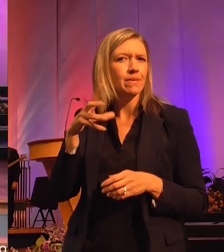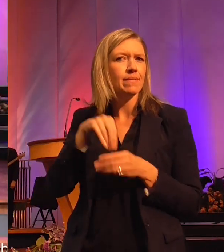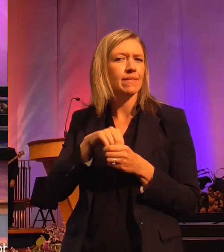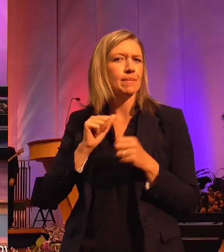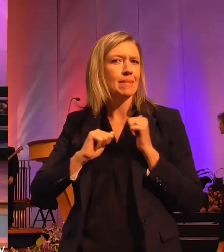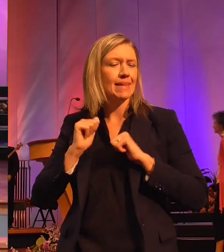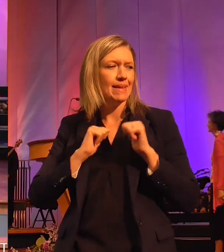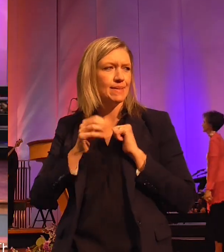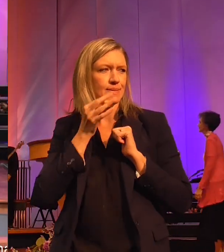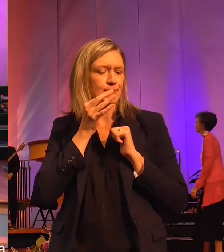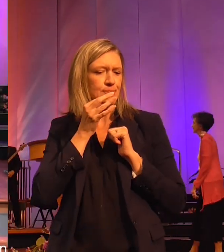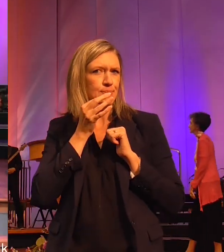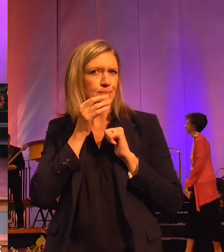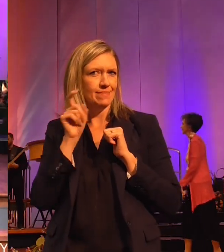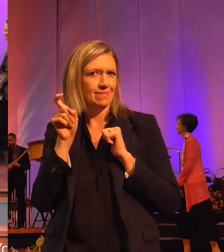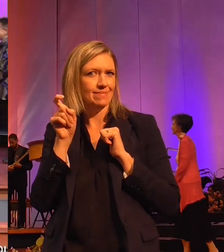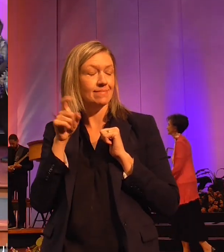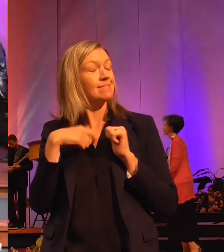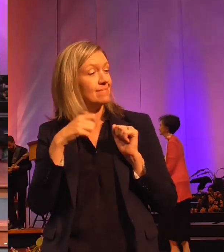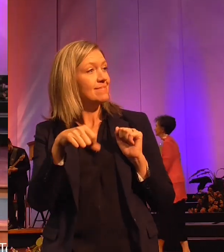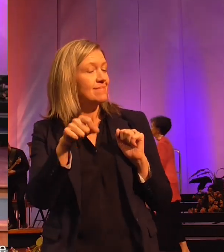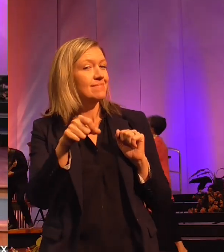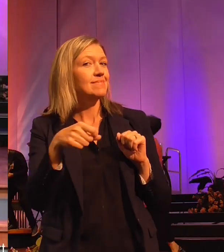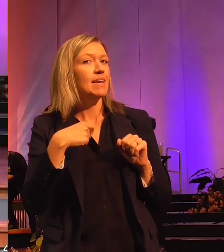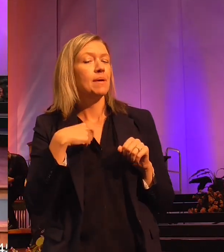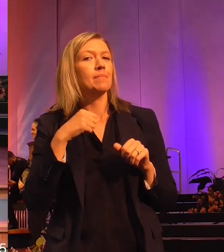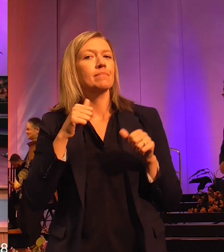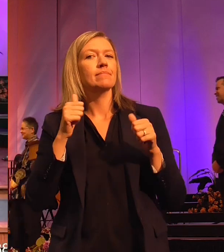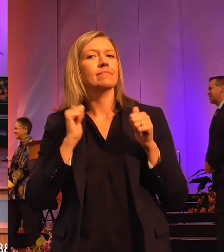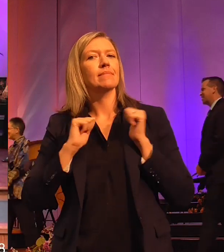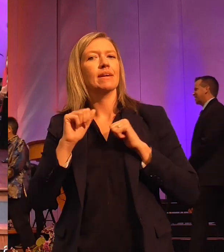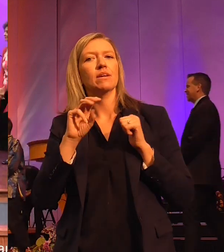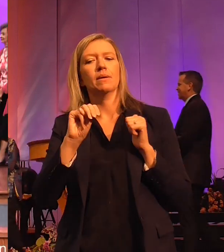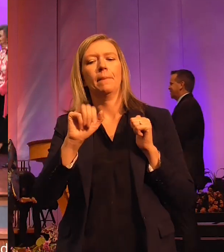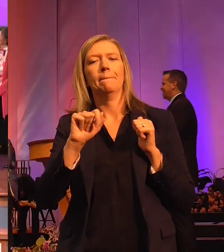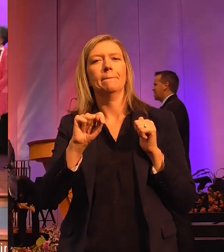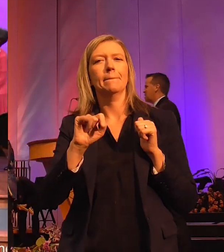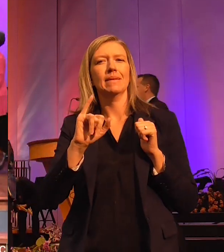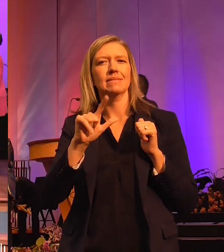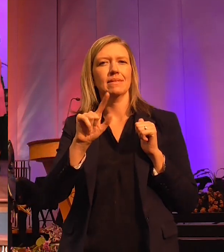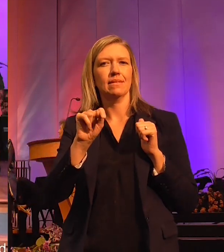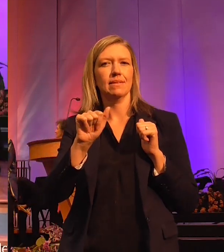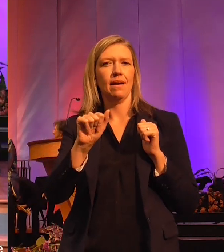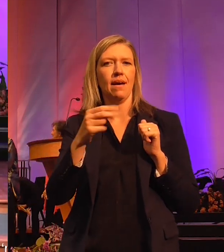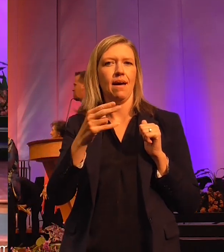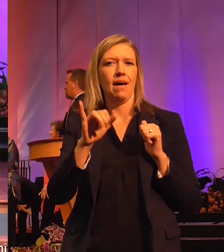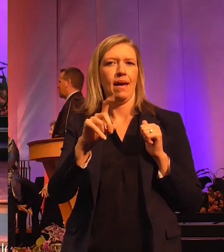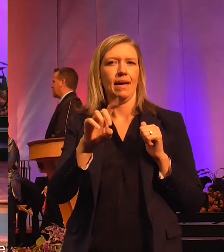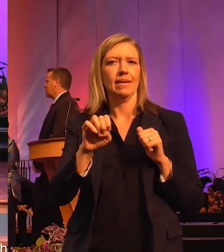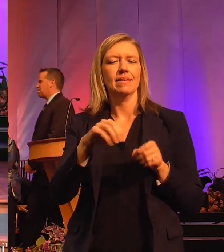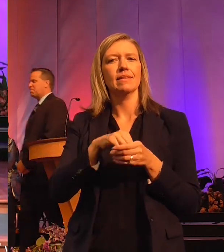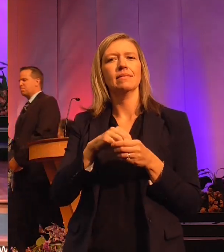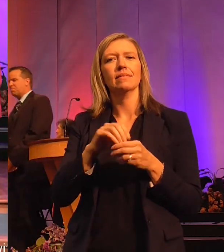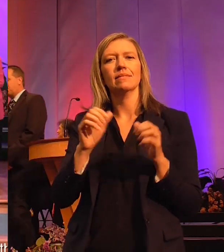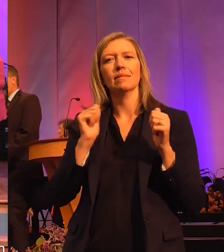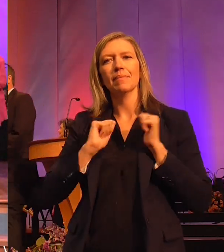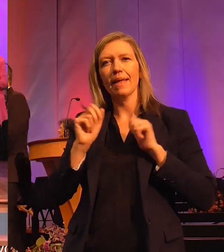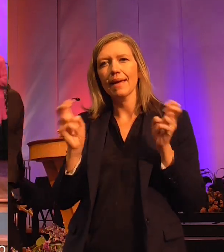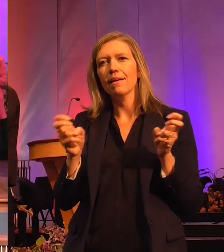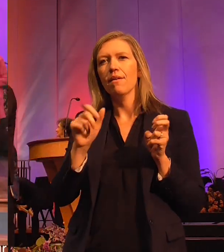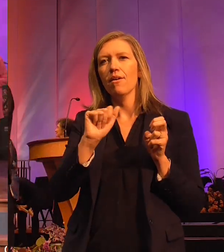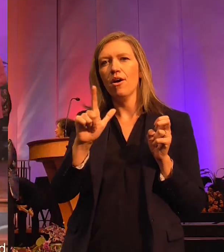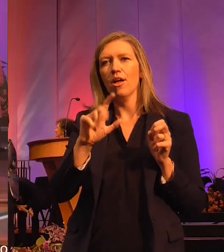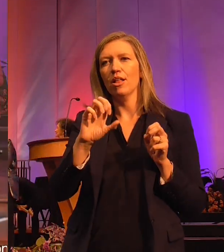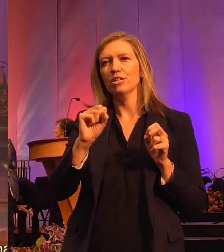soon. I am. I'll be playing Mayor Matilda Hyde in All Shook Up at Littleton Town Hall Arts